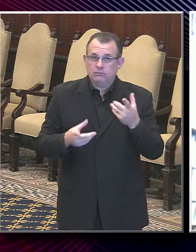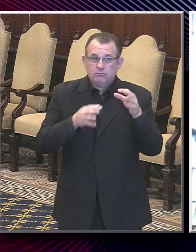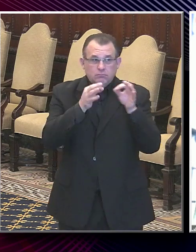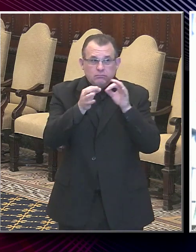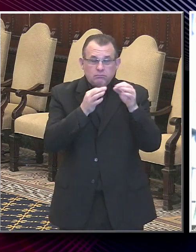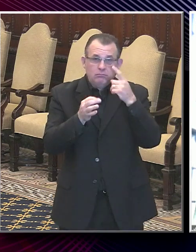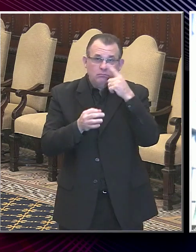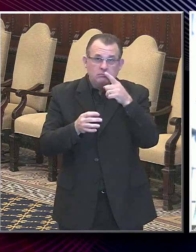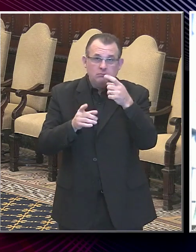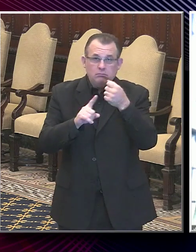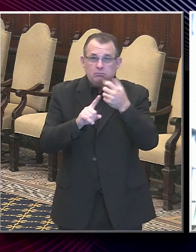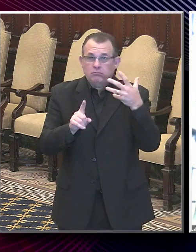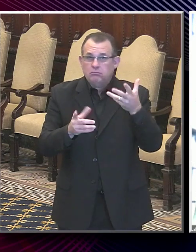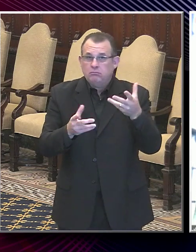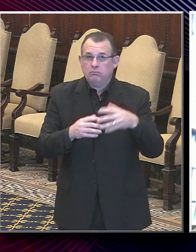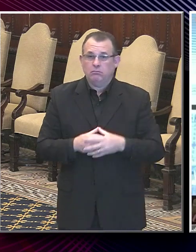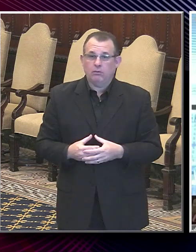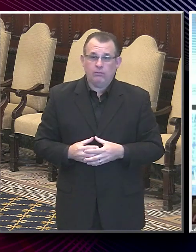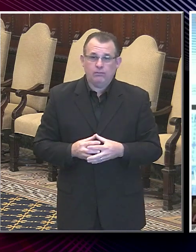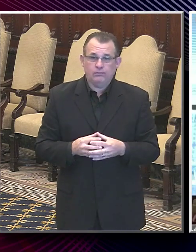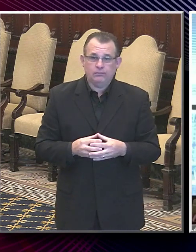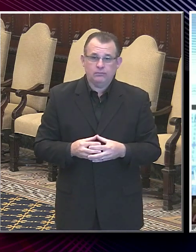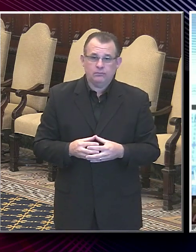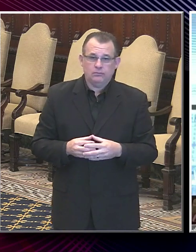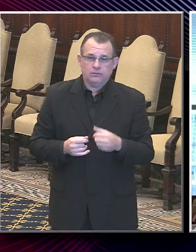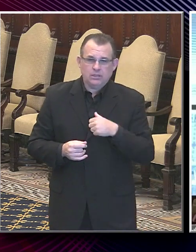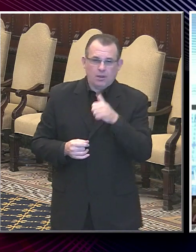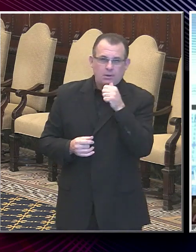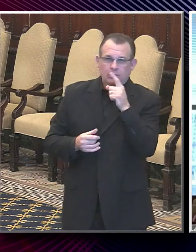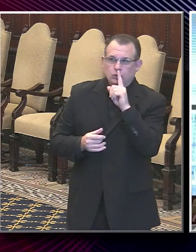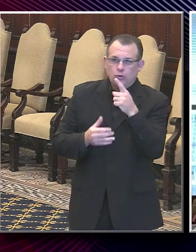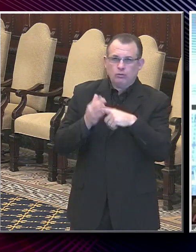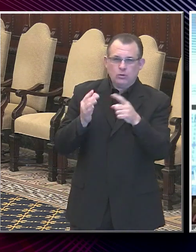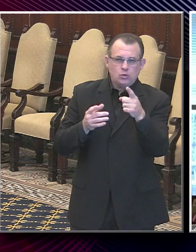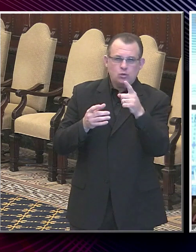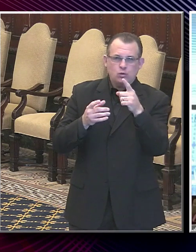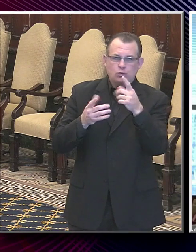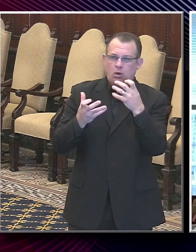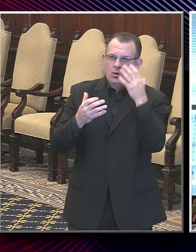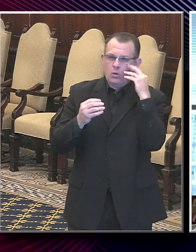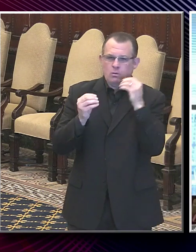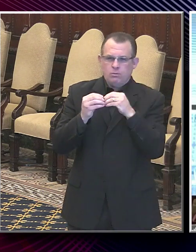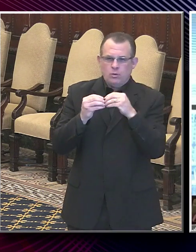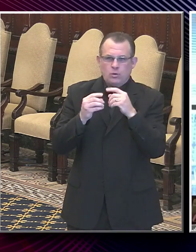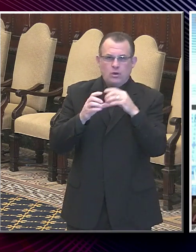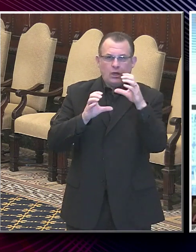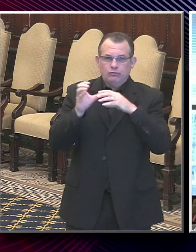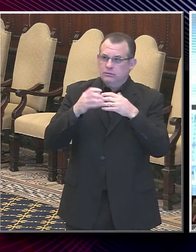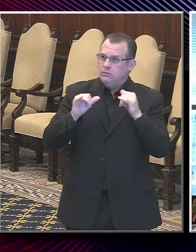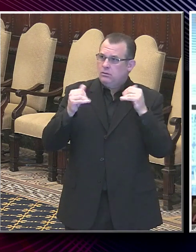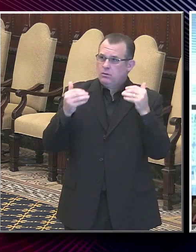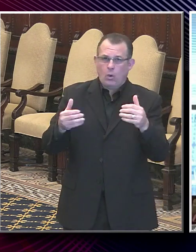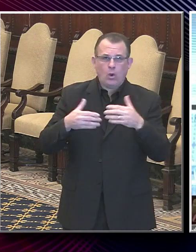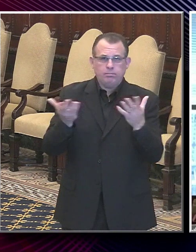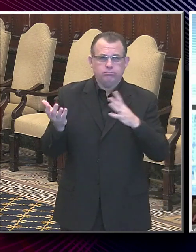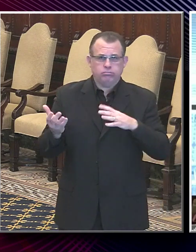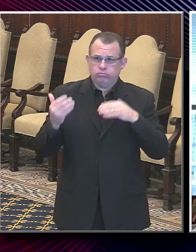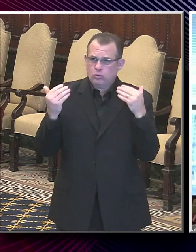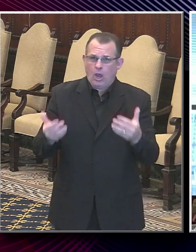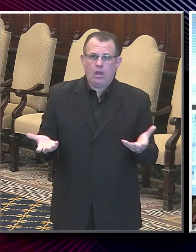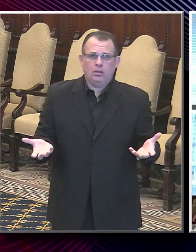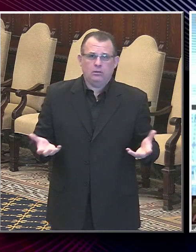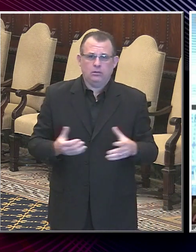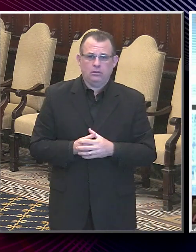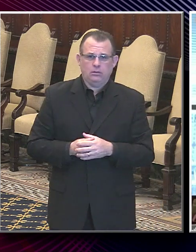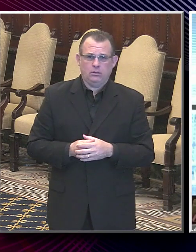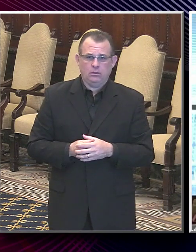me. Not sure what you mean. So yes, so construction is, and it's not all construction.